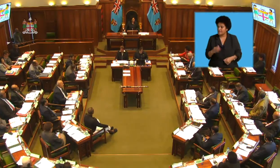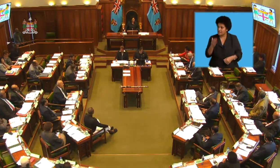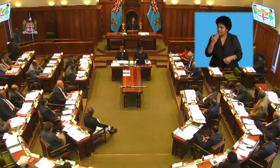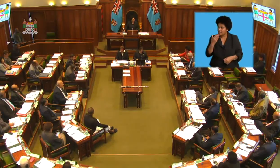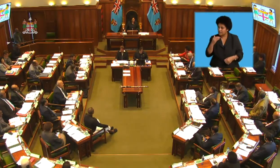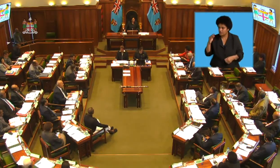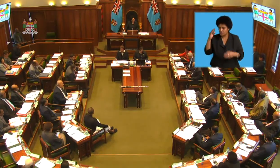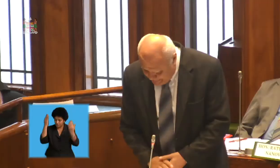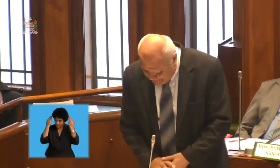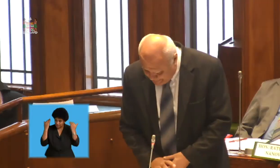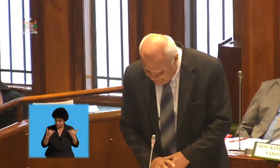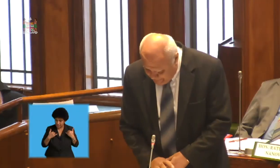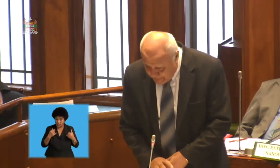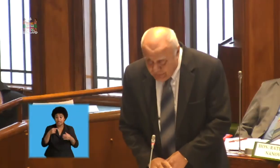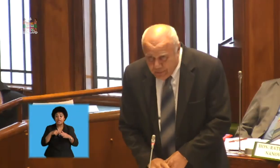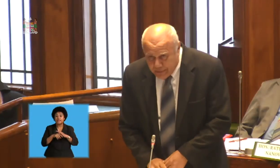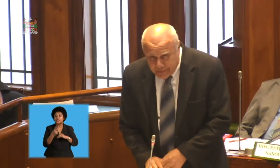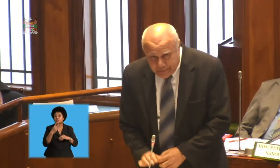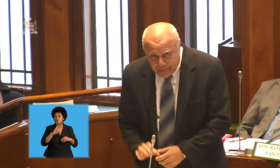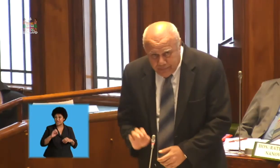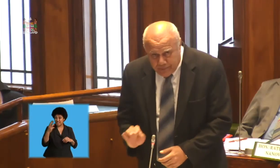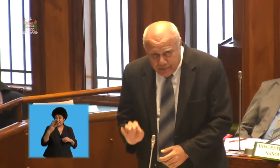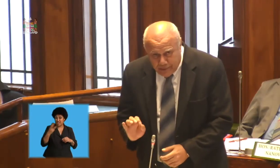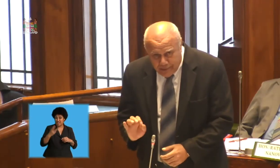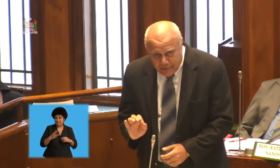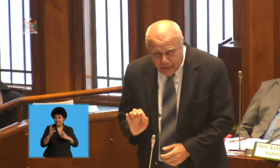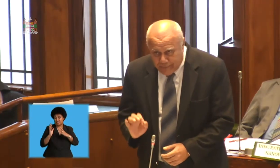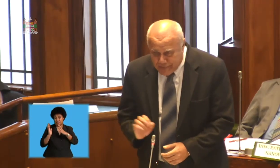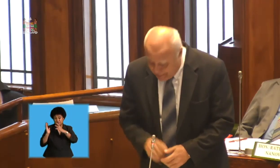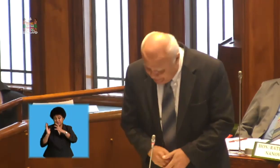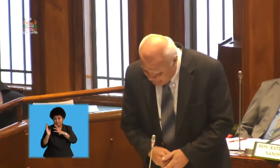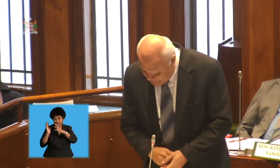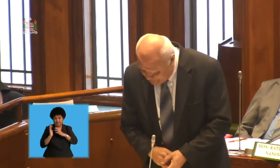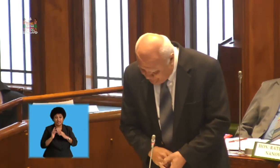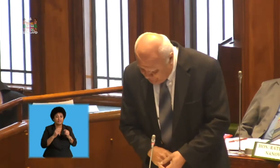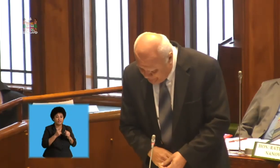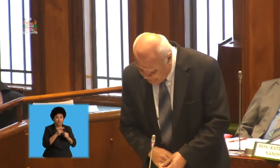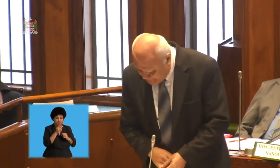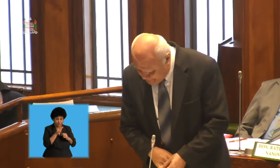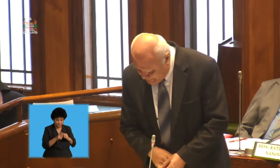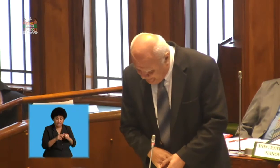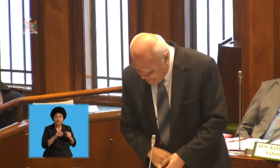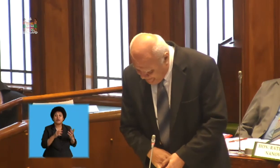In 2013, the burden per capita was